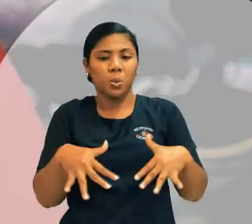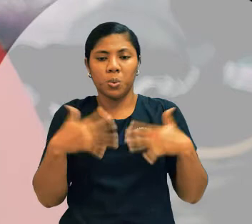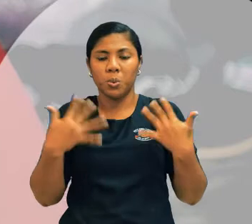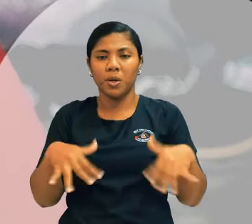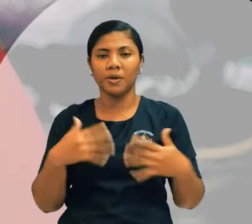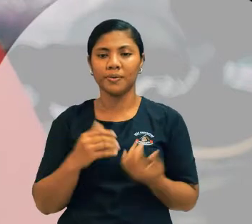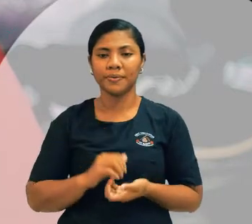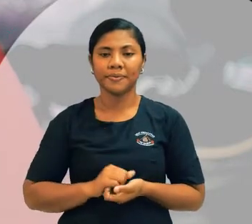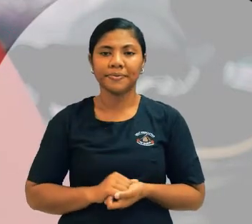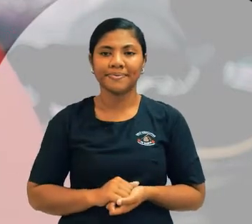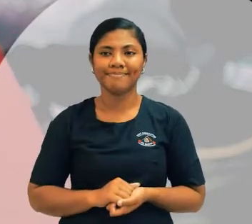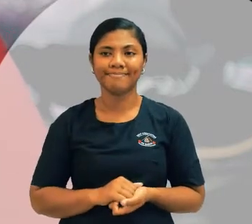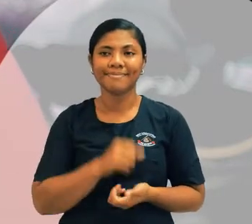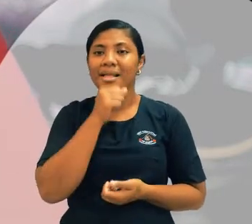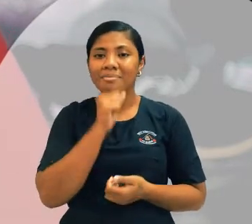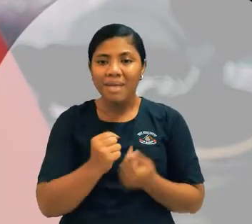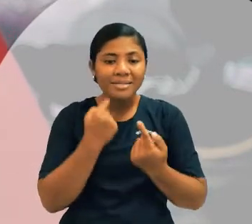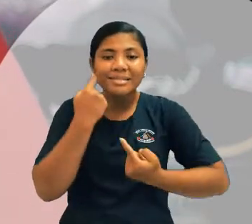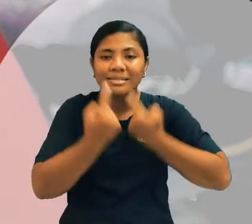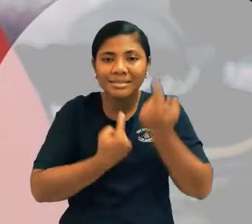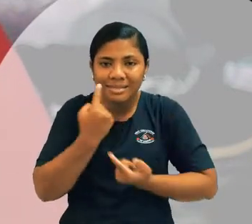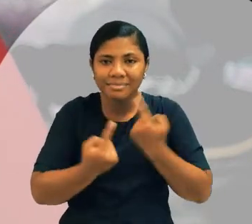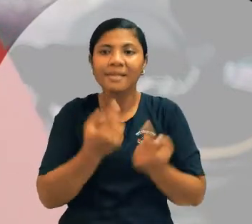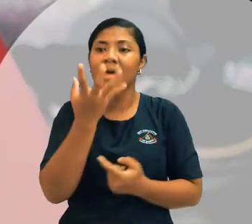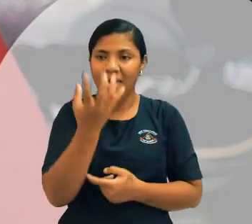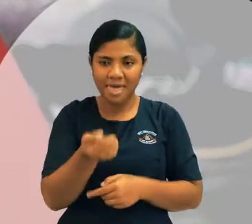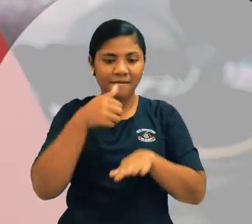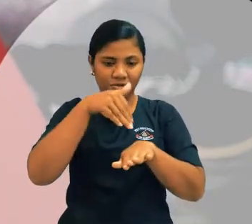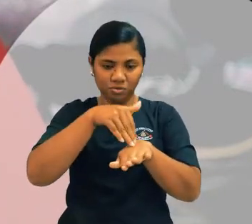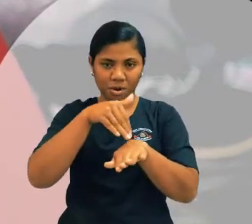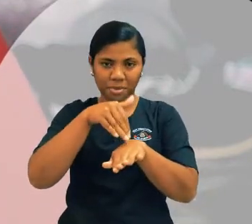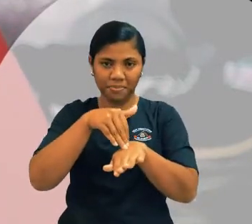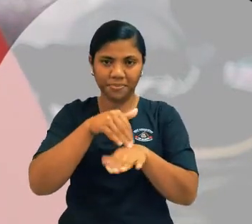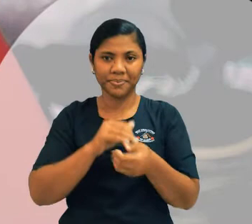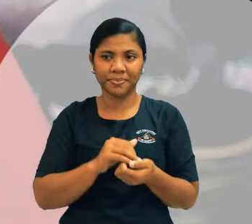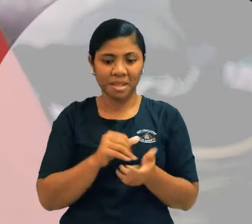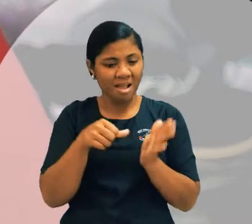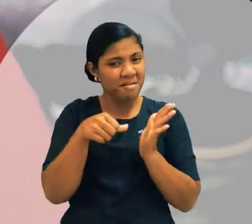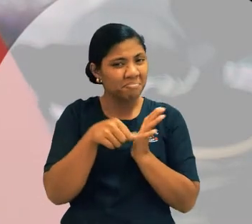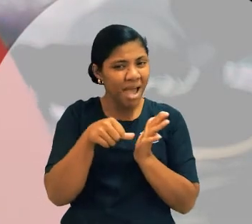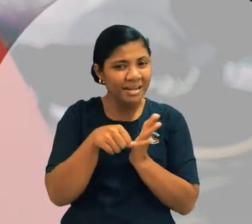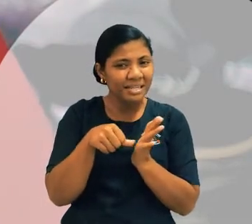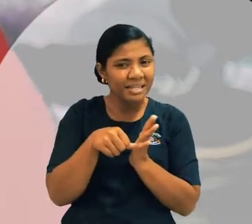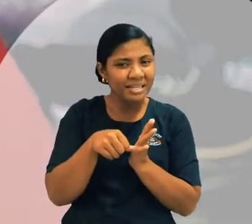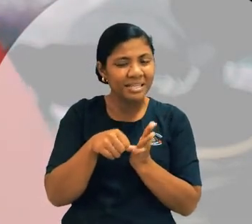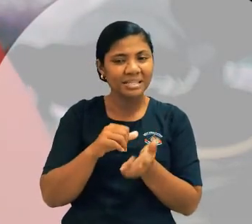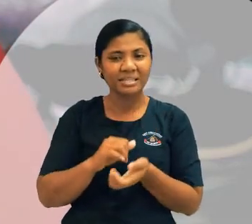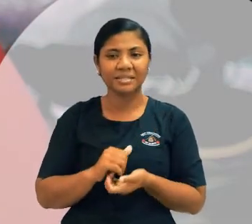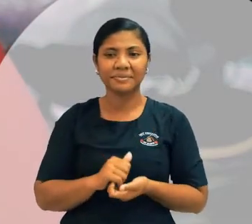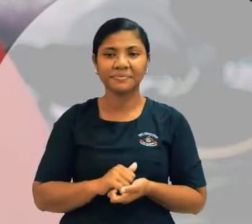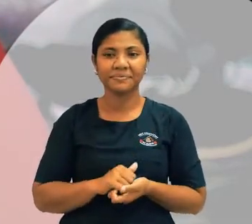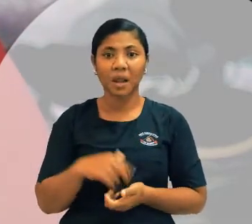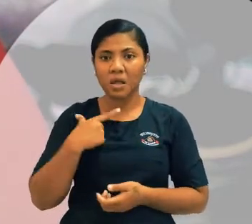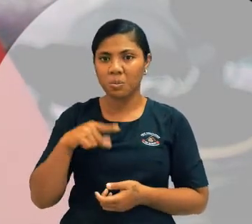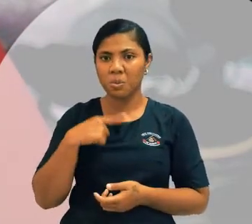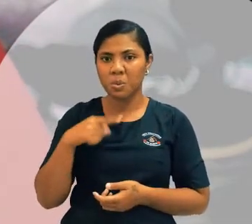And then we have support from our family, so we're thankful for that. My mom, her